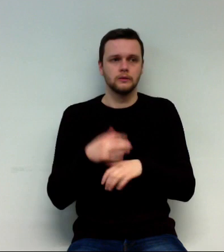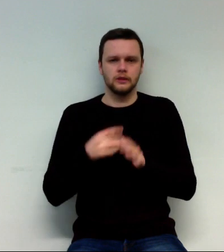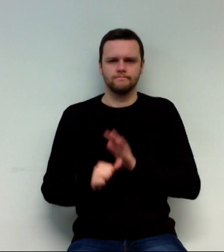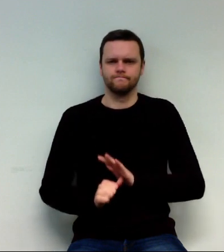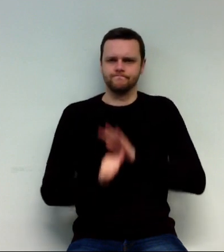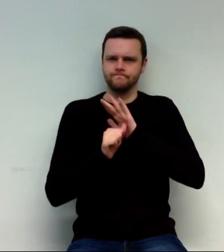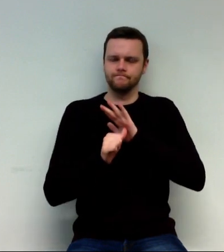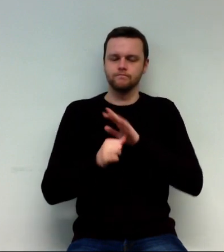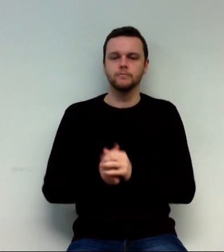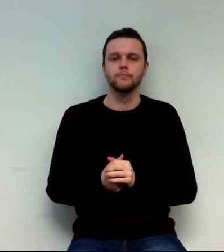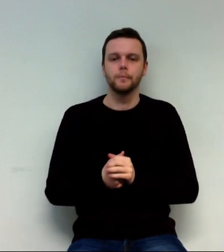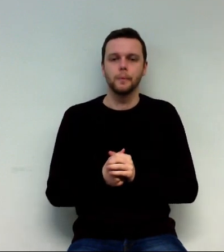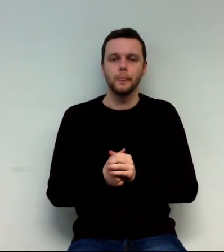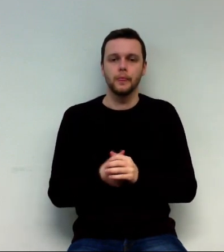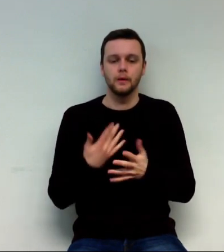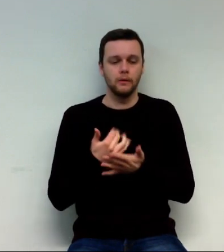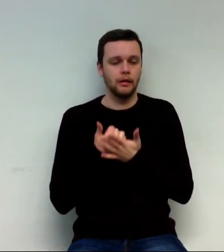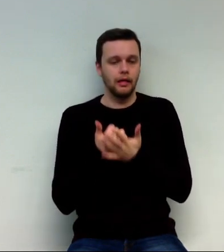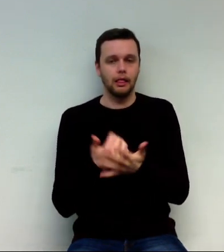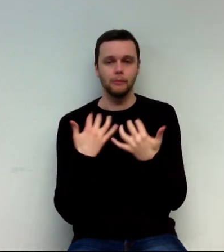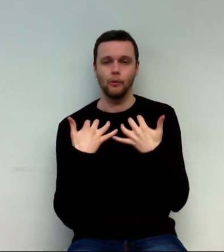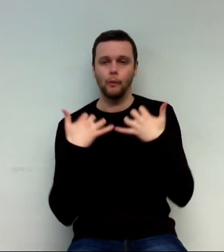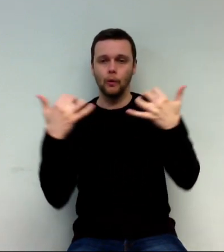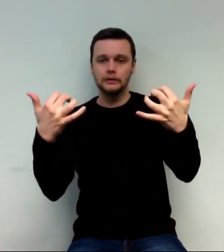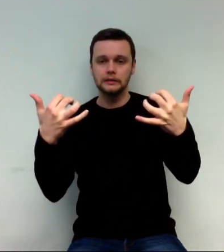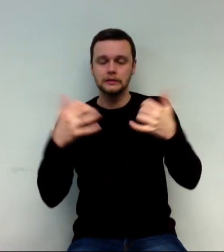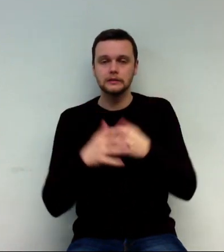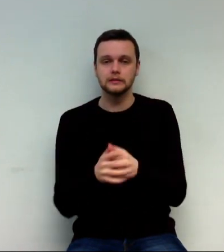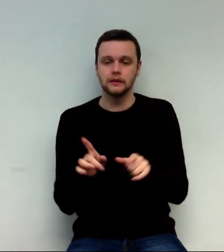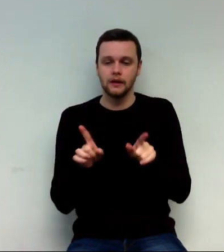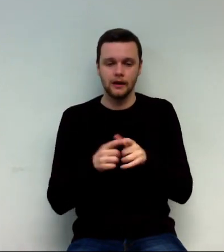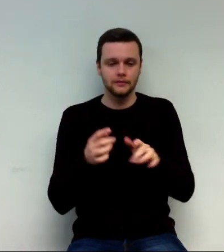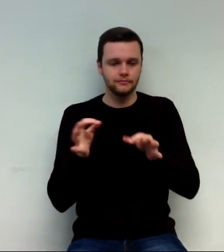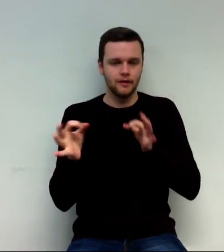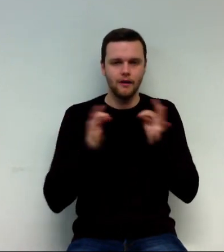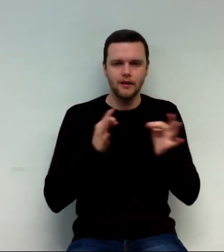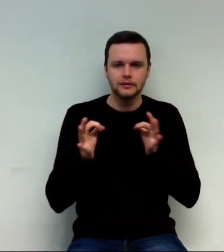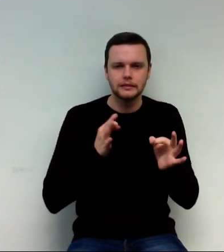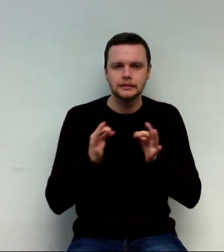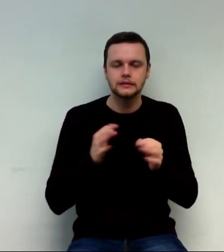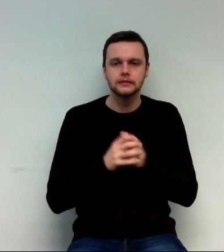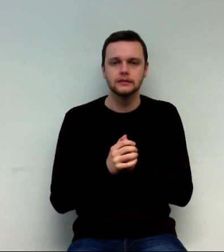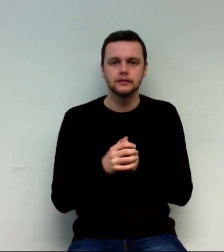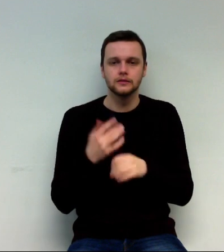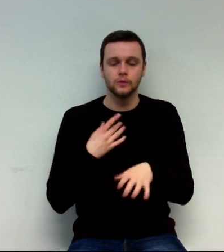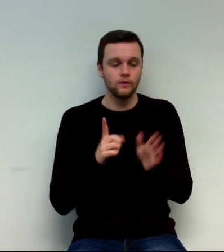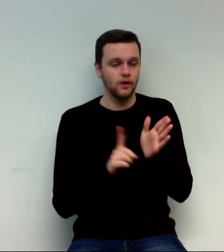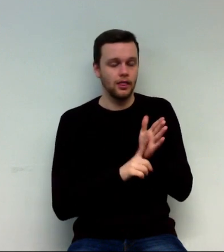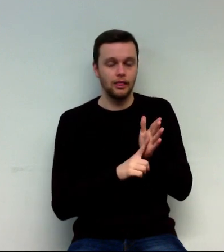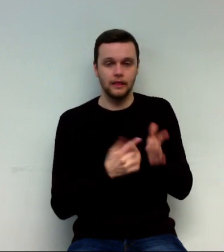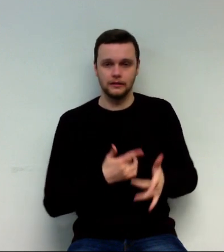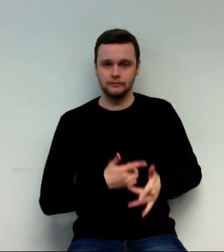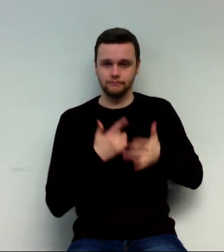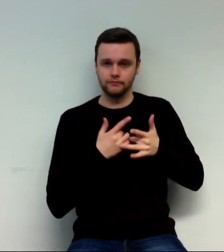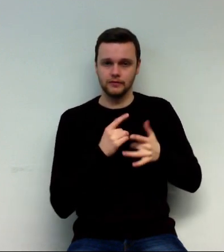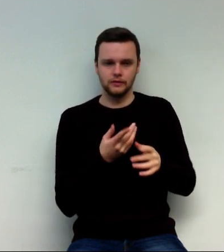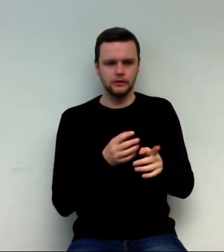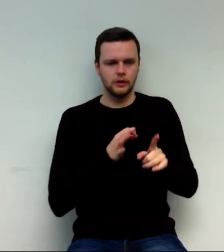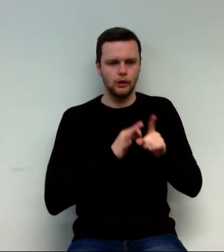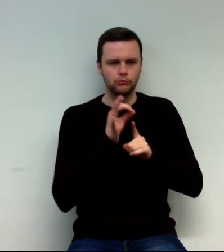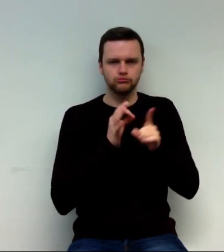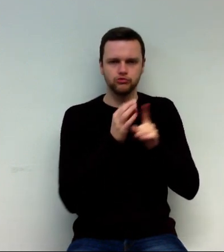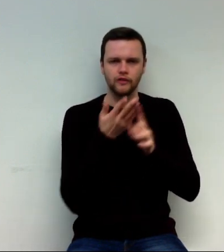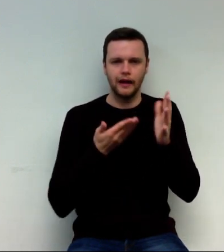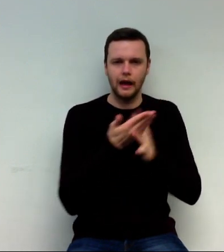underpin it. We're there to help audiences, but also to help artists. So from Lindsay's point of view, it's very much about improving